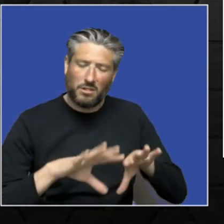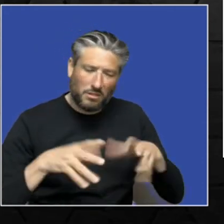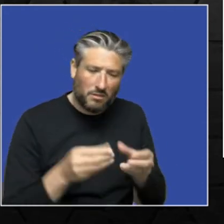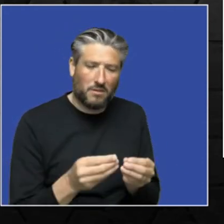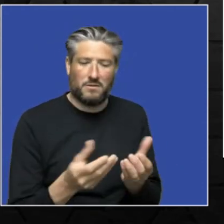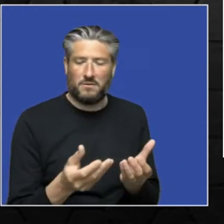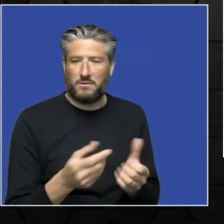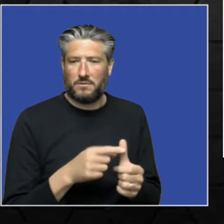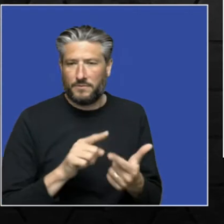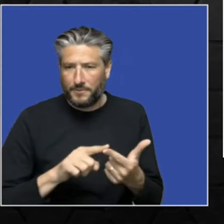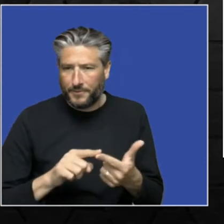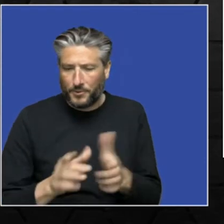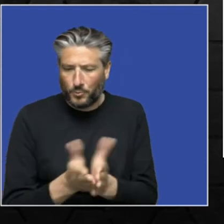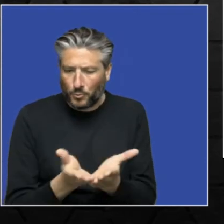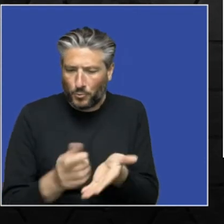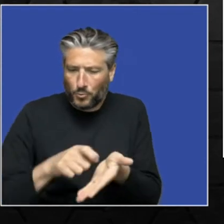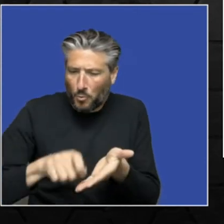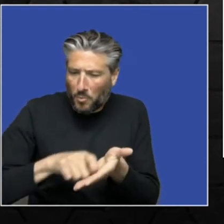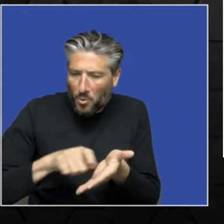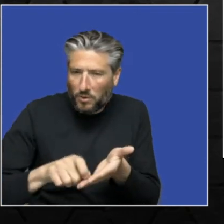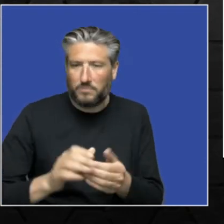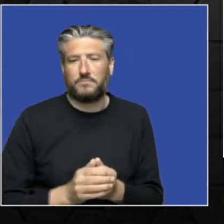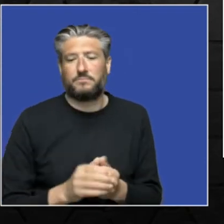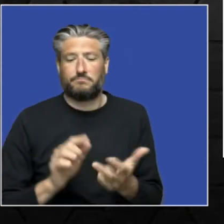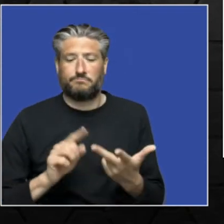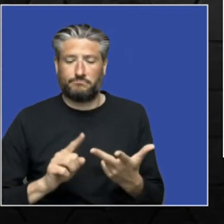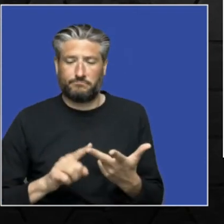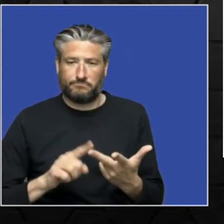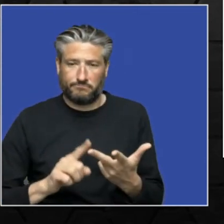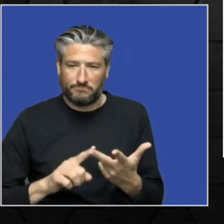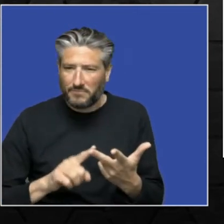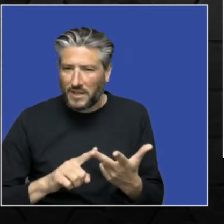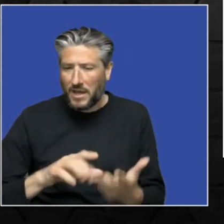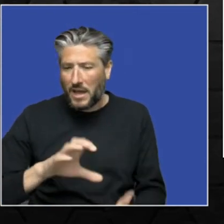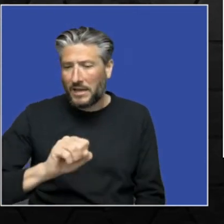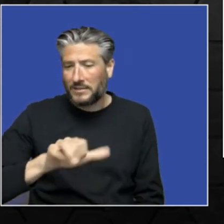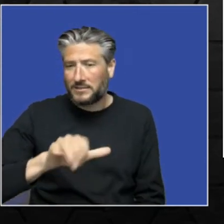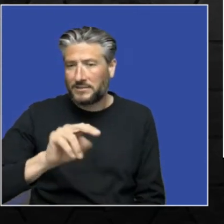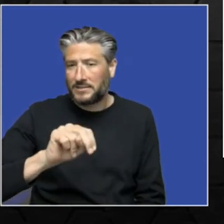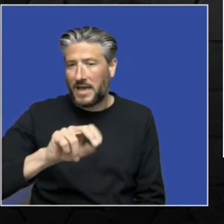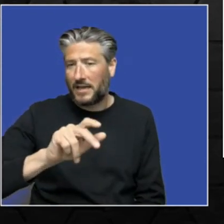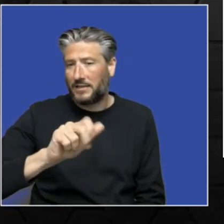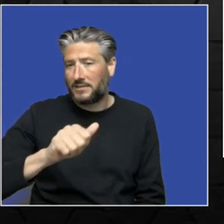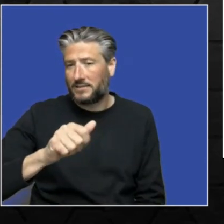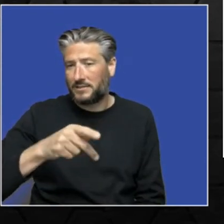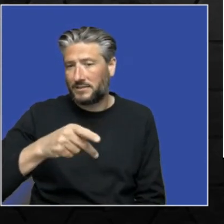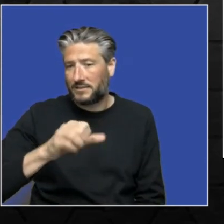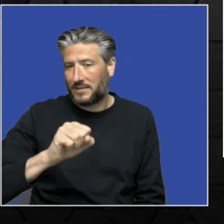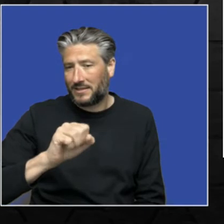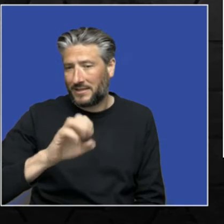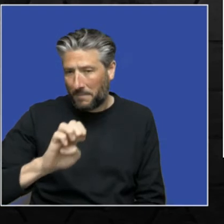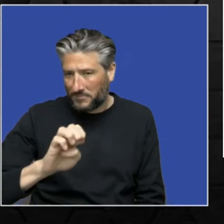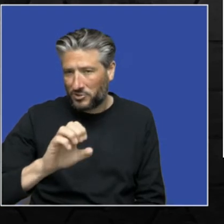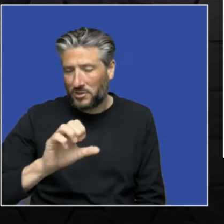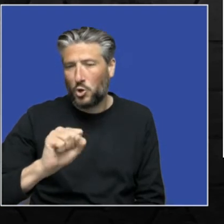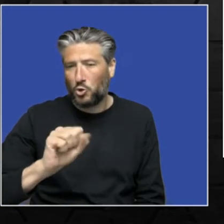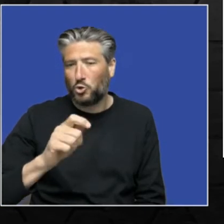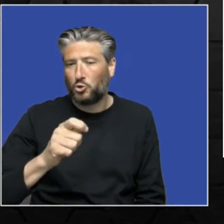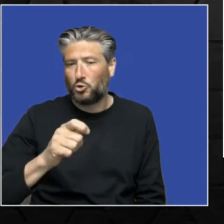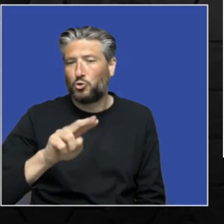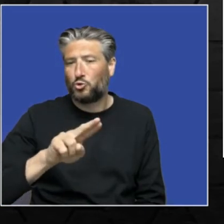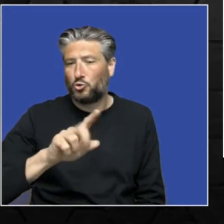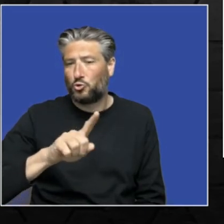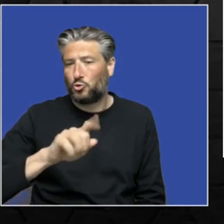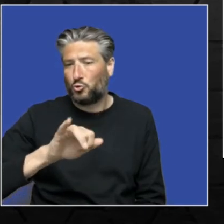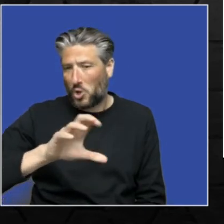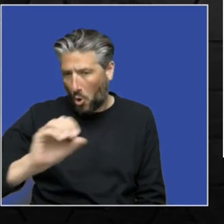Synapse Studio. Okay, so one will be a demo which is already there. The source code is given there. It's on the GitHub.